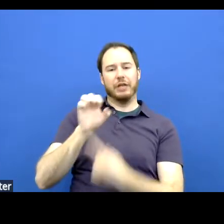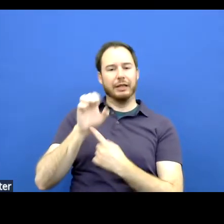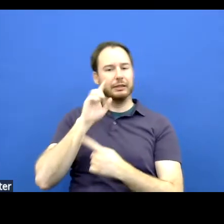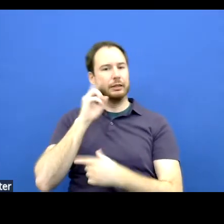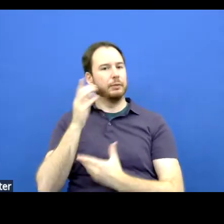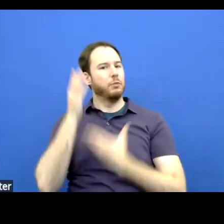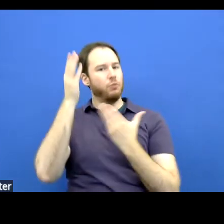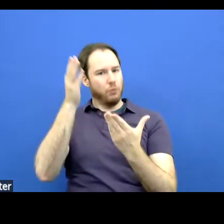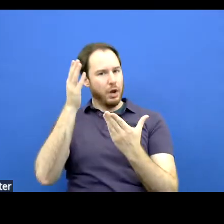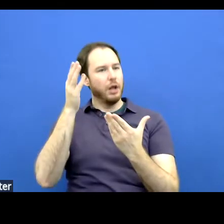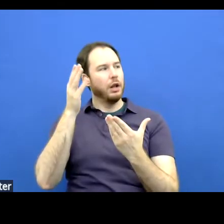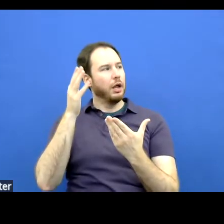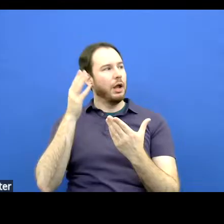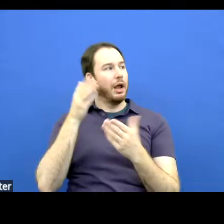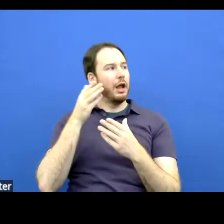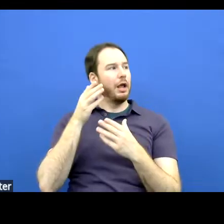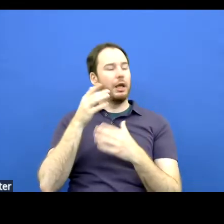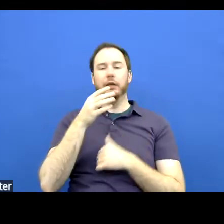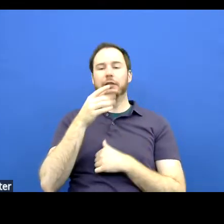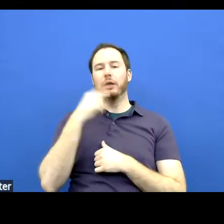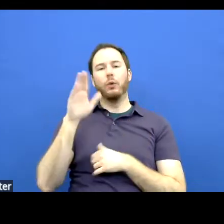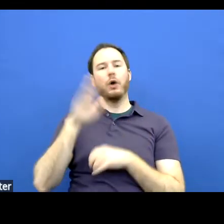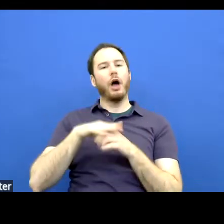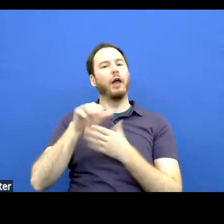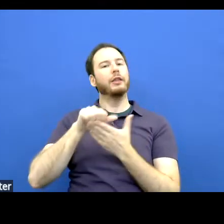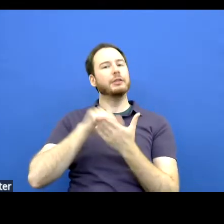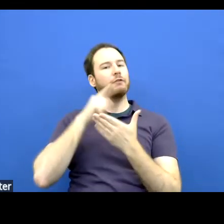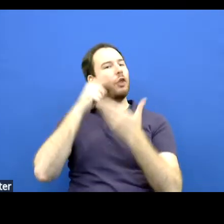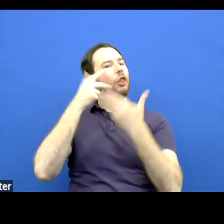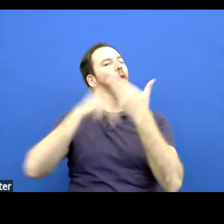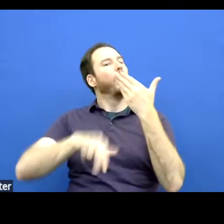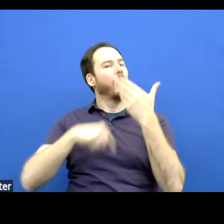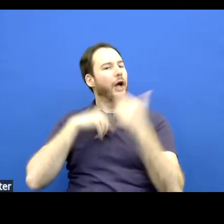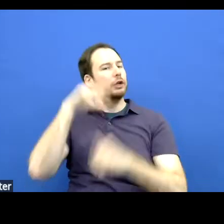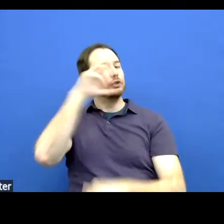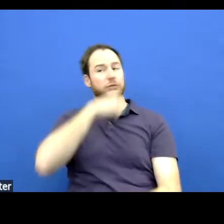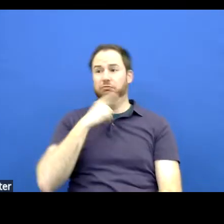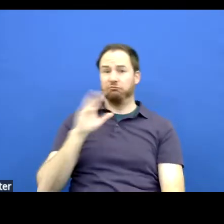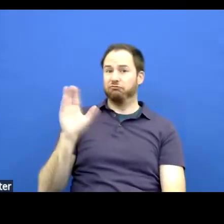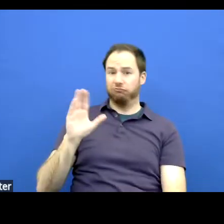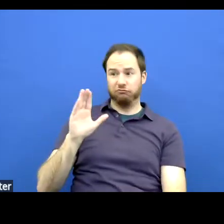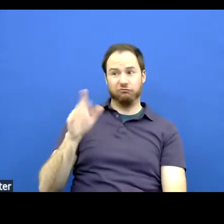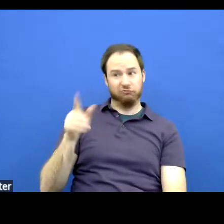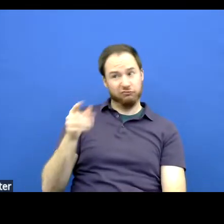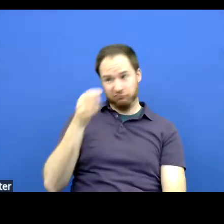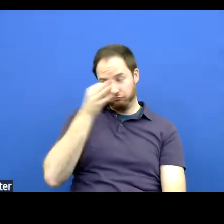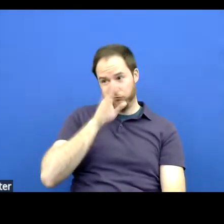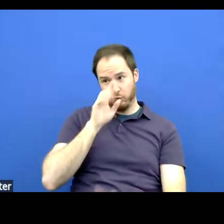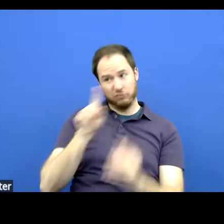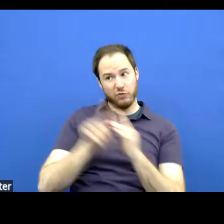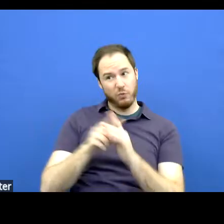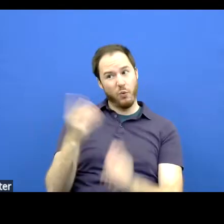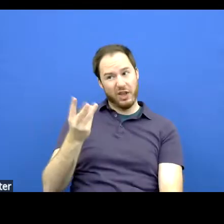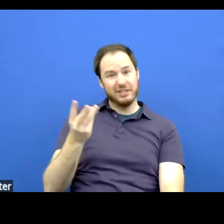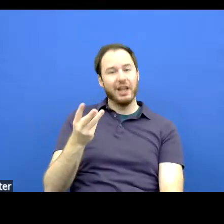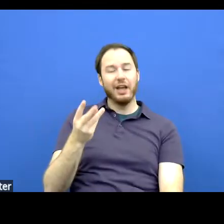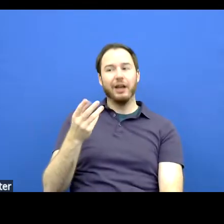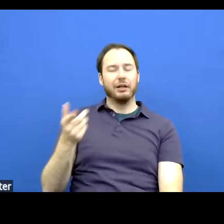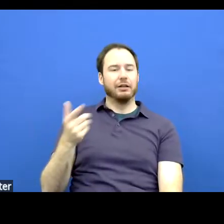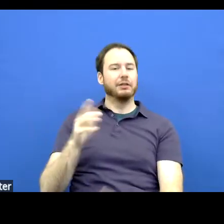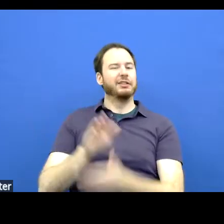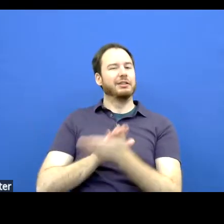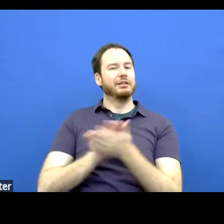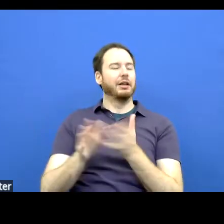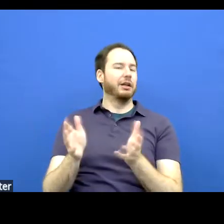up and said that I assume this will be on the agenda in 3 weeks. I said, no, Jesse, you're up on Wednesday. He paid a very, very